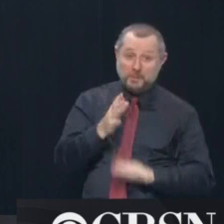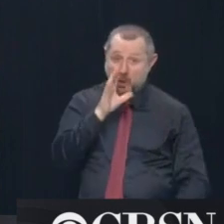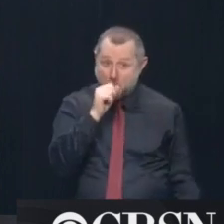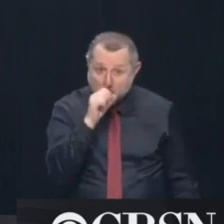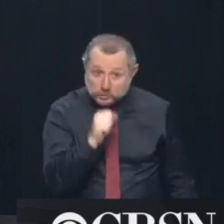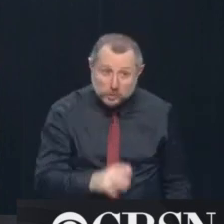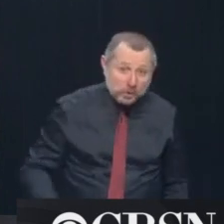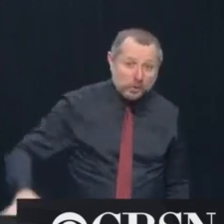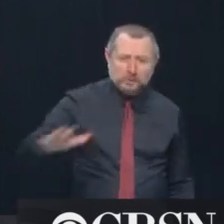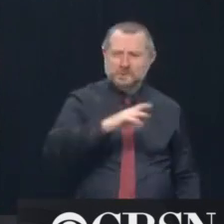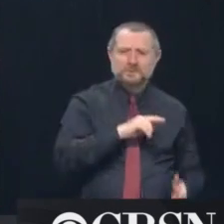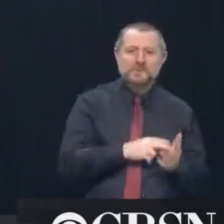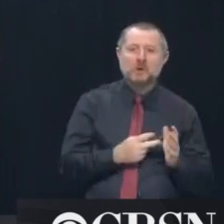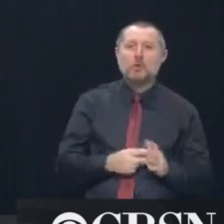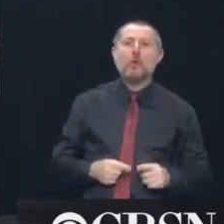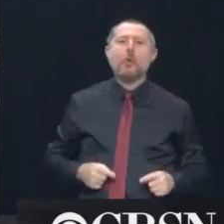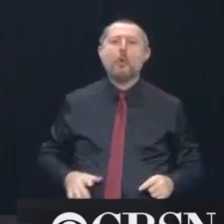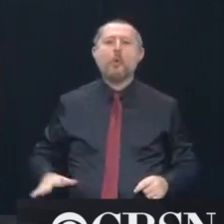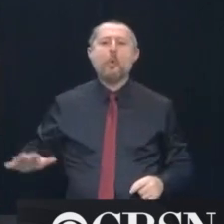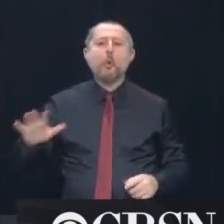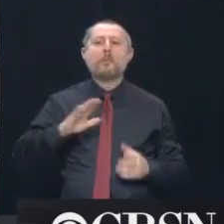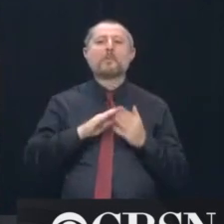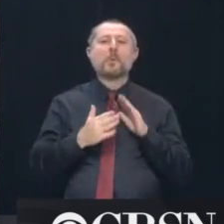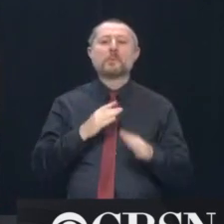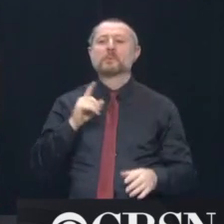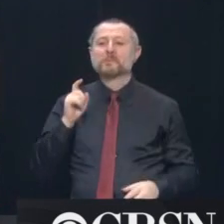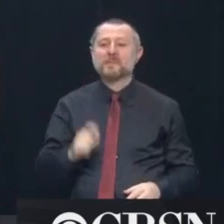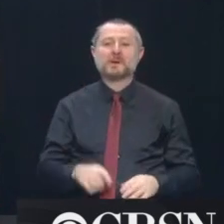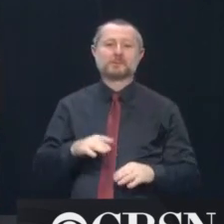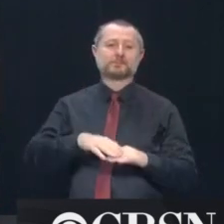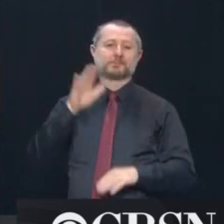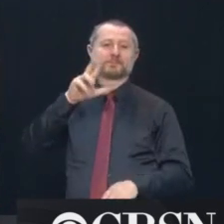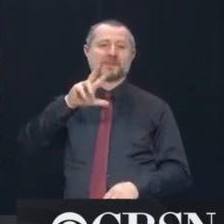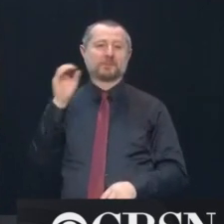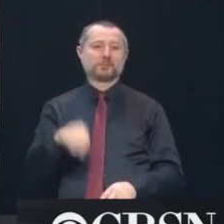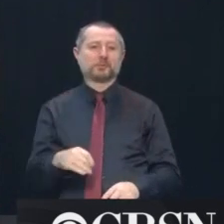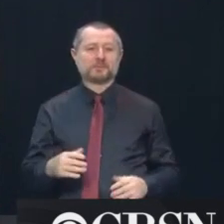neighborhoods would have to hit 3%.